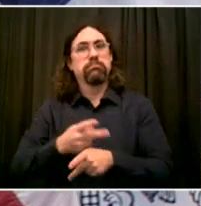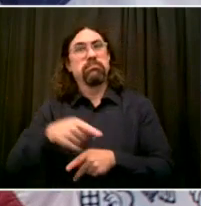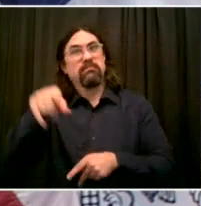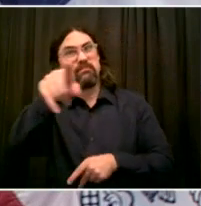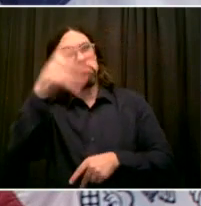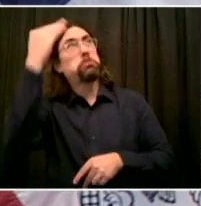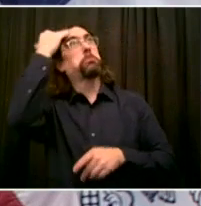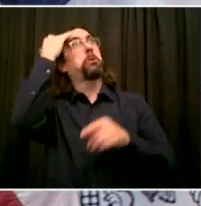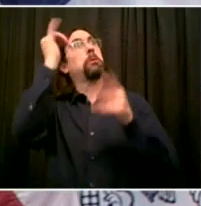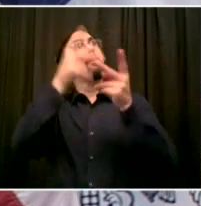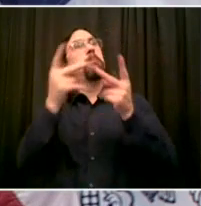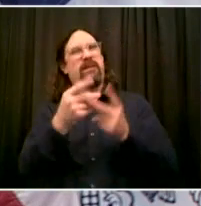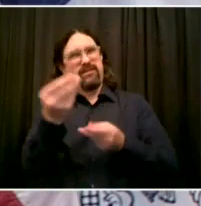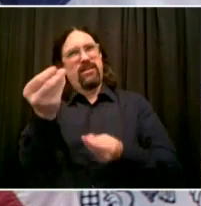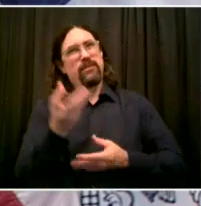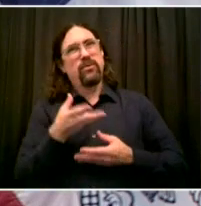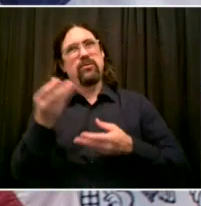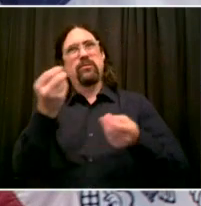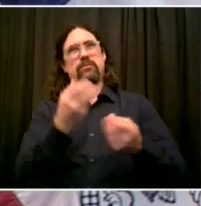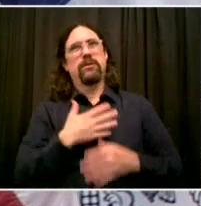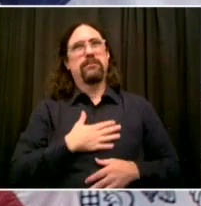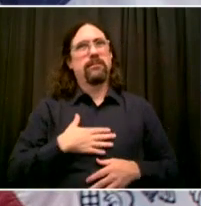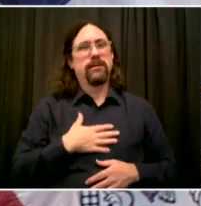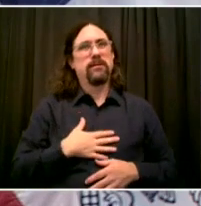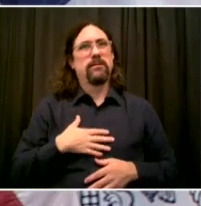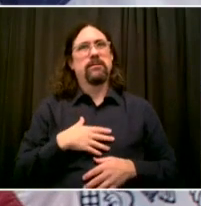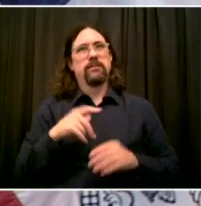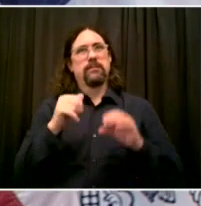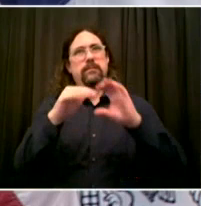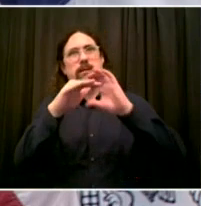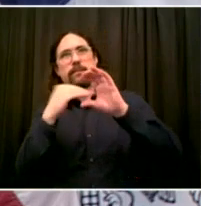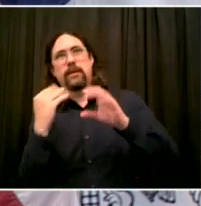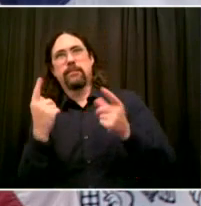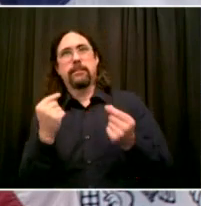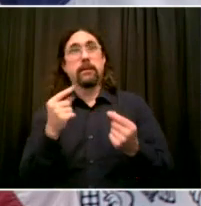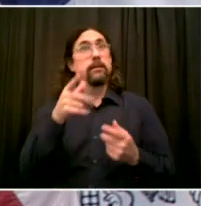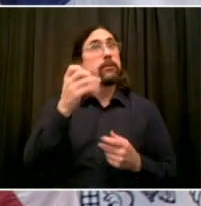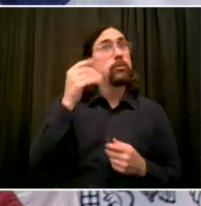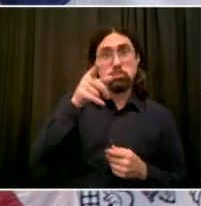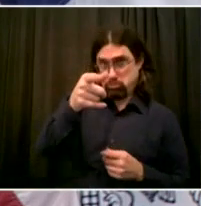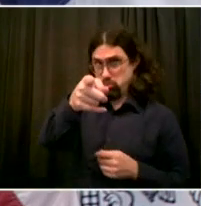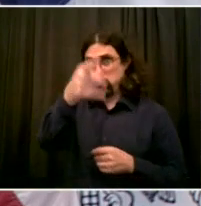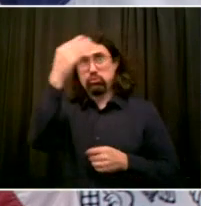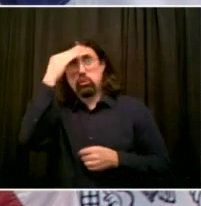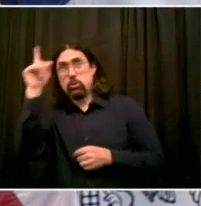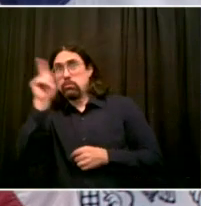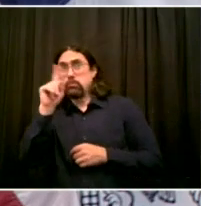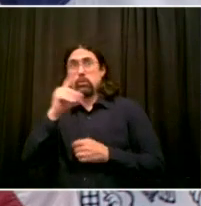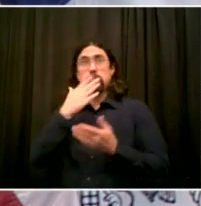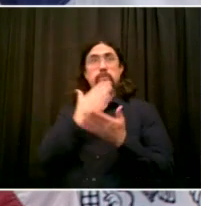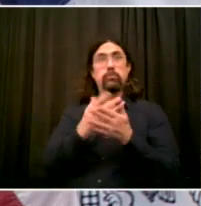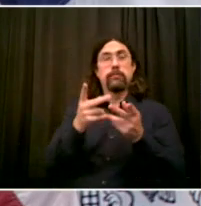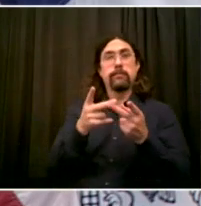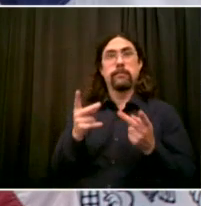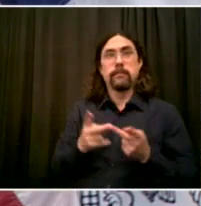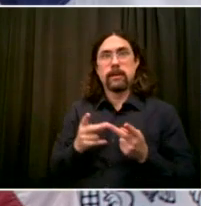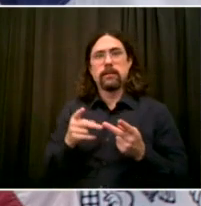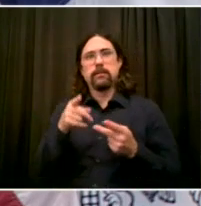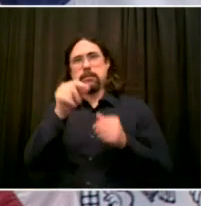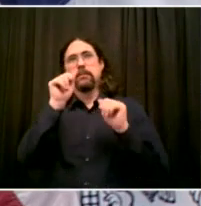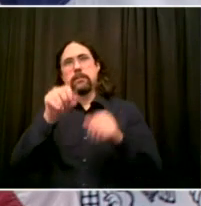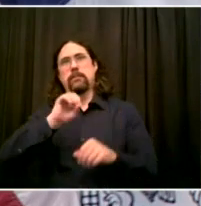to? Yes, sir. Can you hear me? Yes. Hello? Yes. It